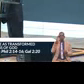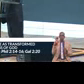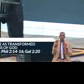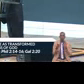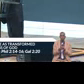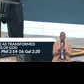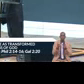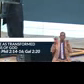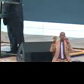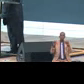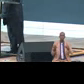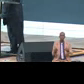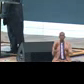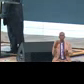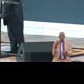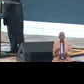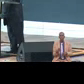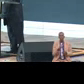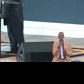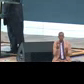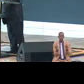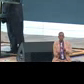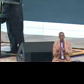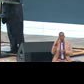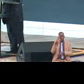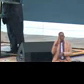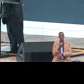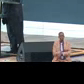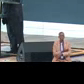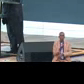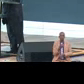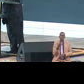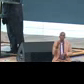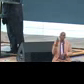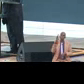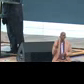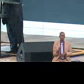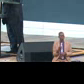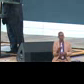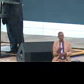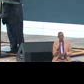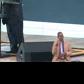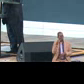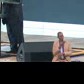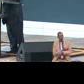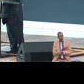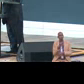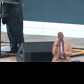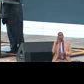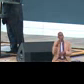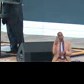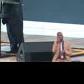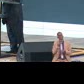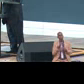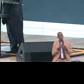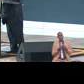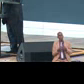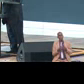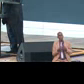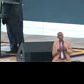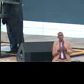picture of transformed sons of God. What do they look like, sons of God? How do